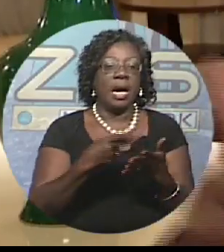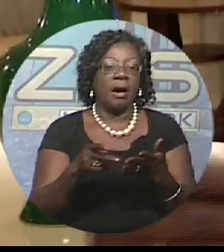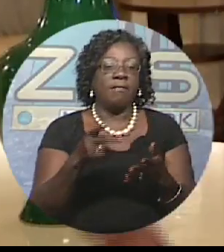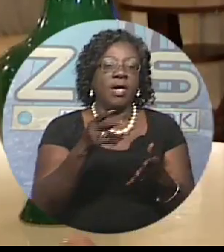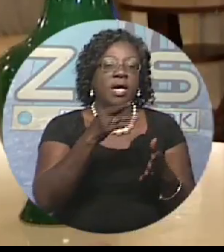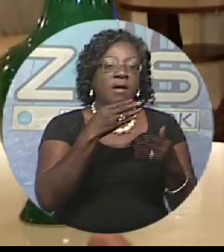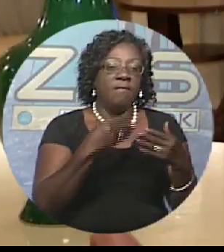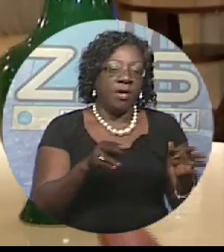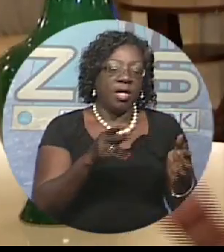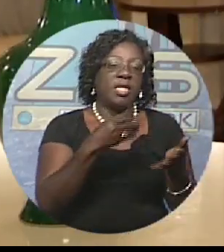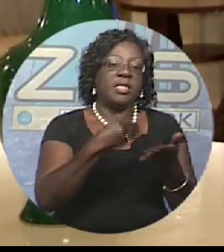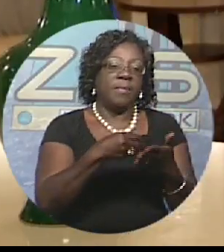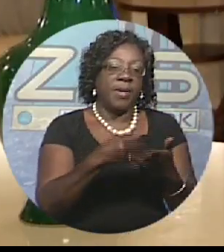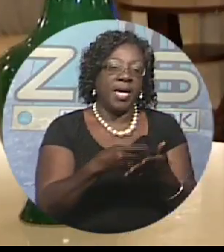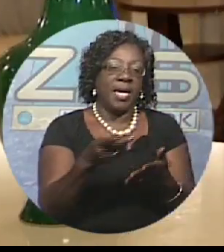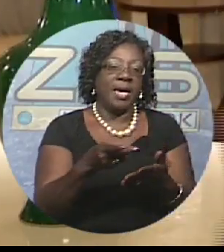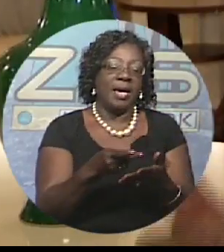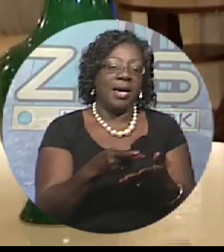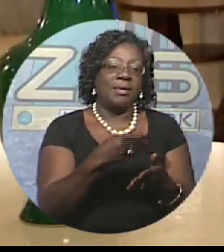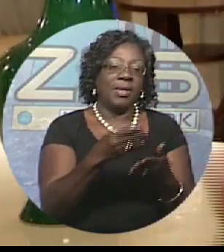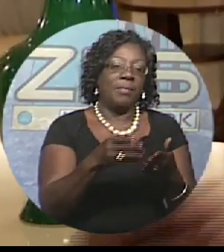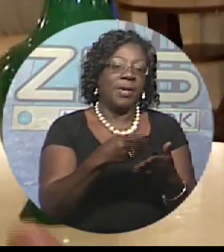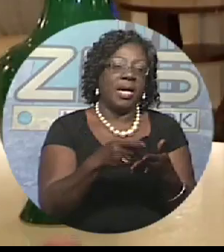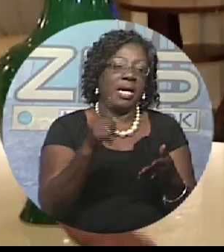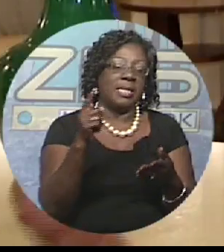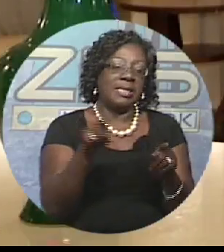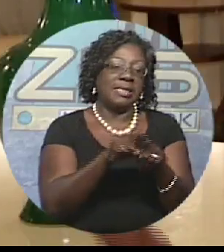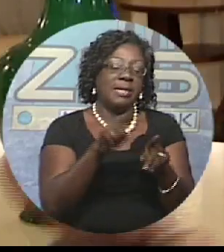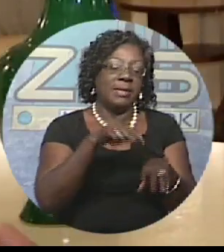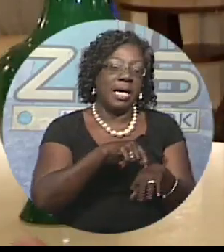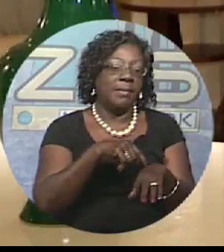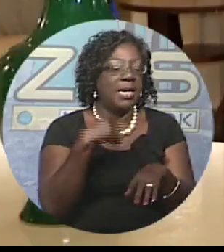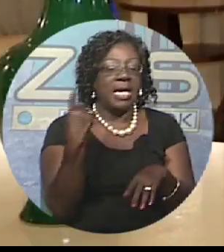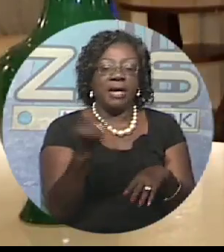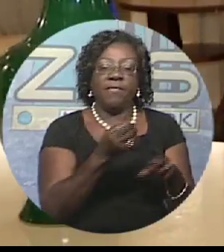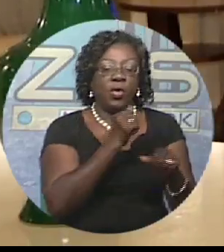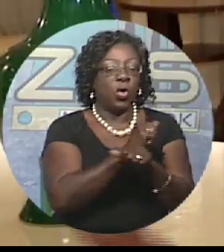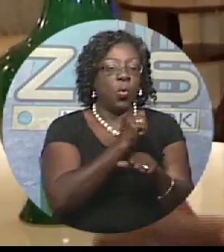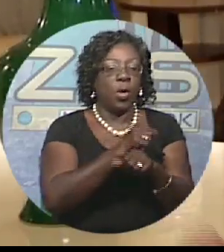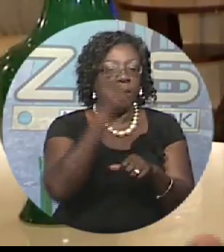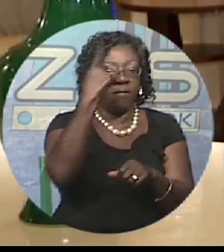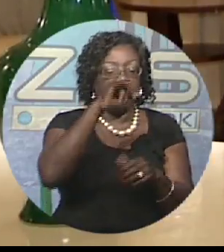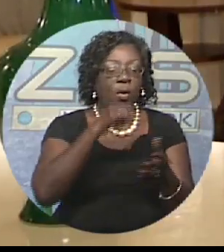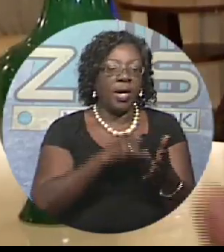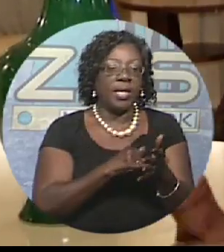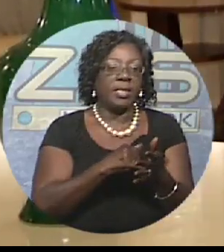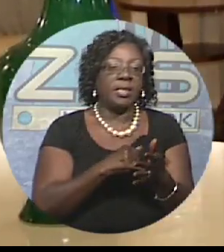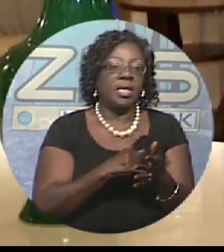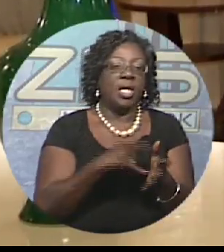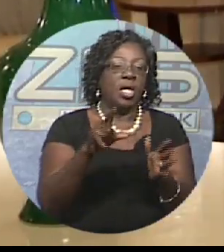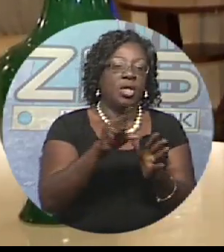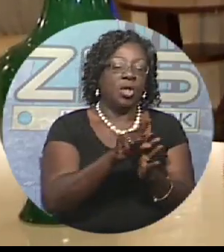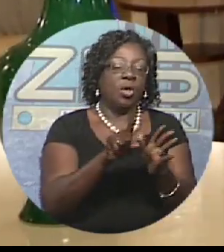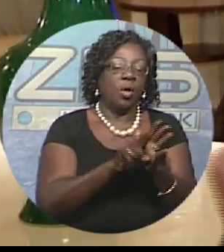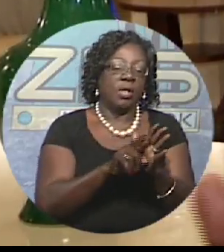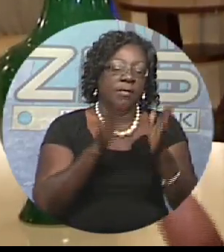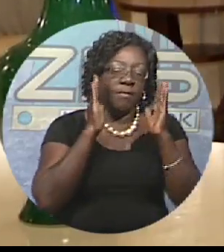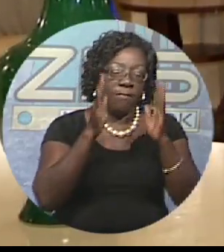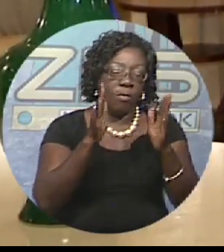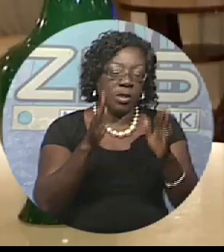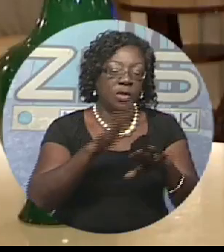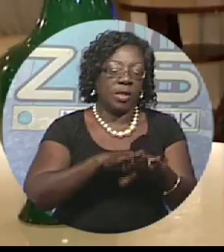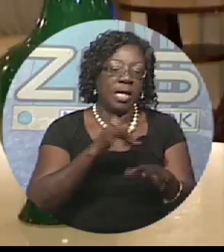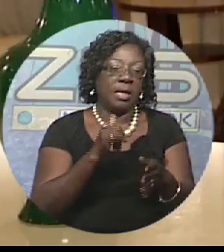pay and gratuity all in one. Even though you work for your gratuity, the legislation is very regressive in